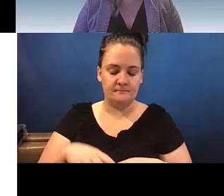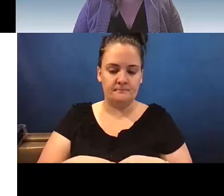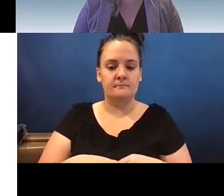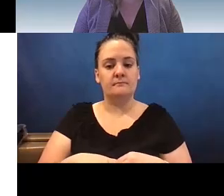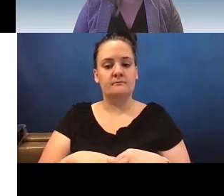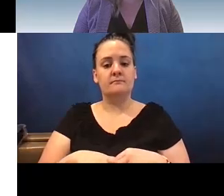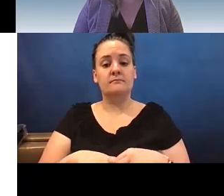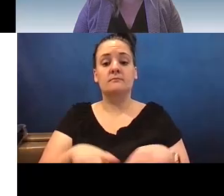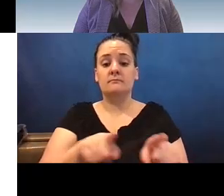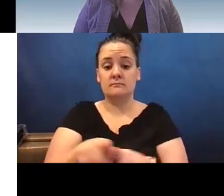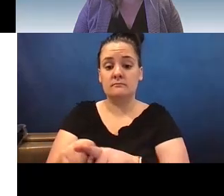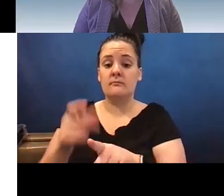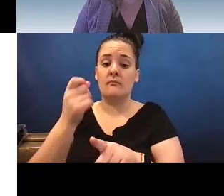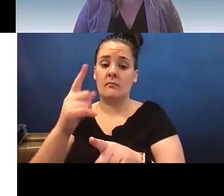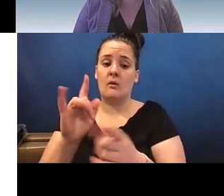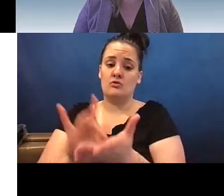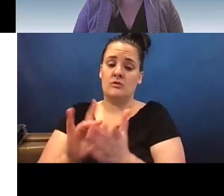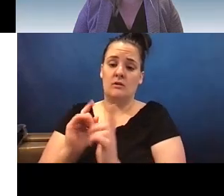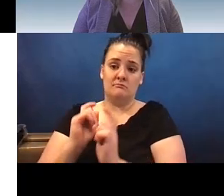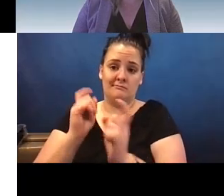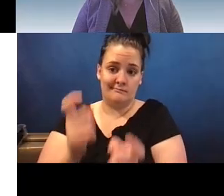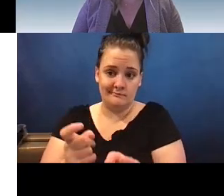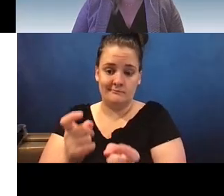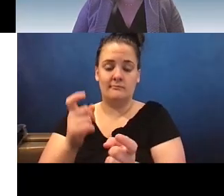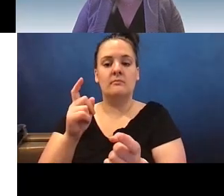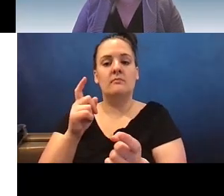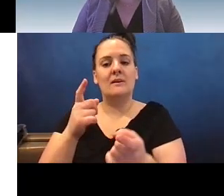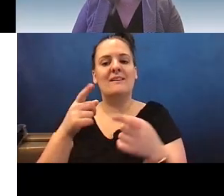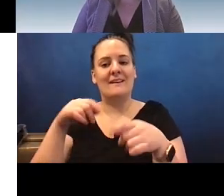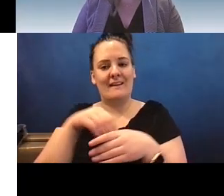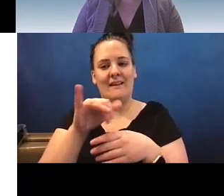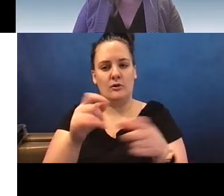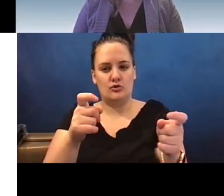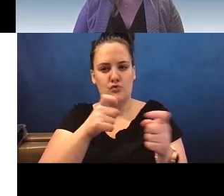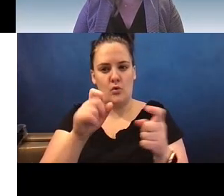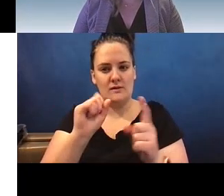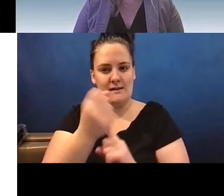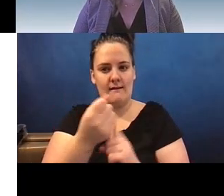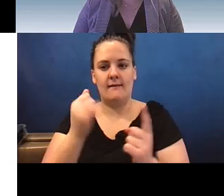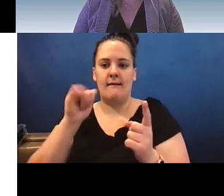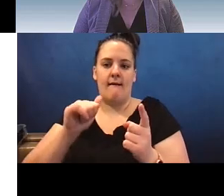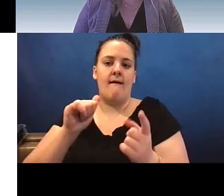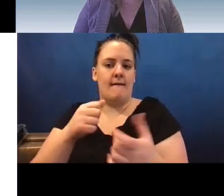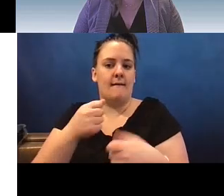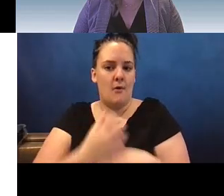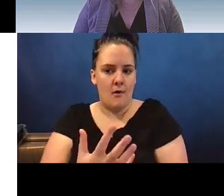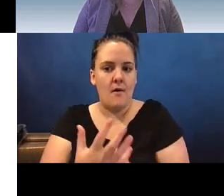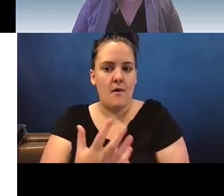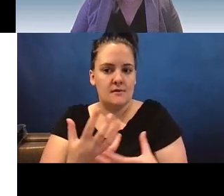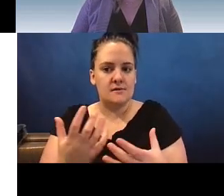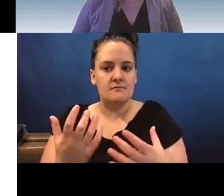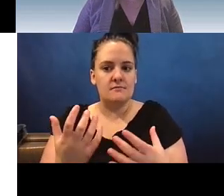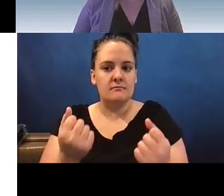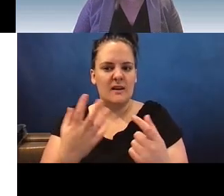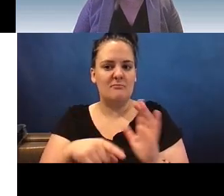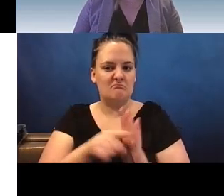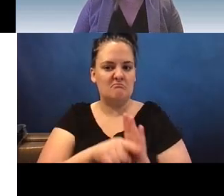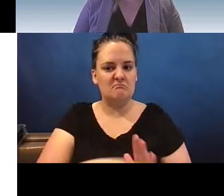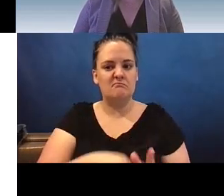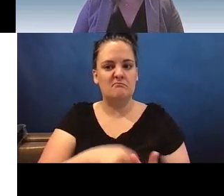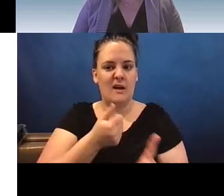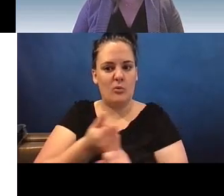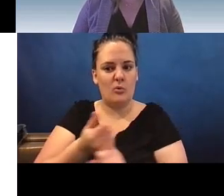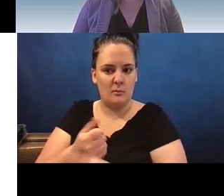which can lead to adverse health outcomes. Next slide, please. And we're going to take a moment to do